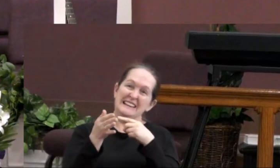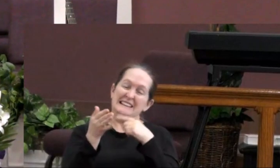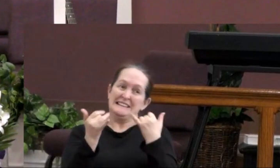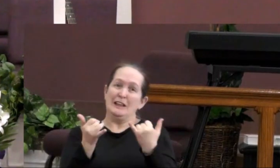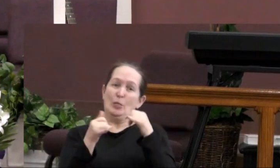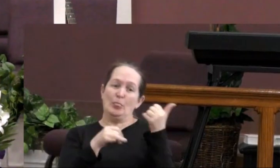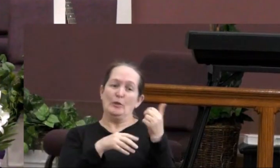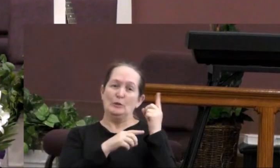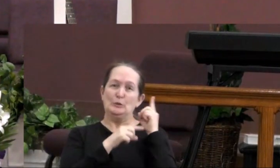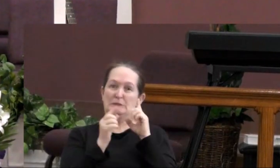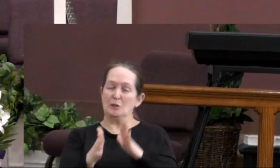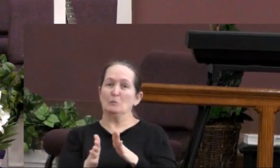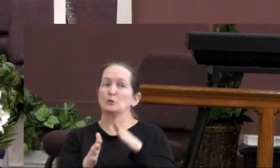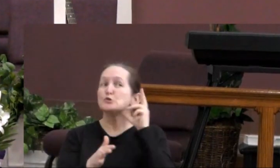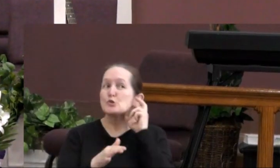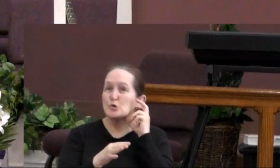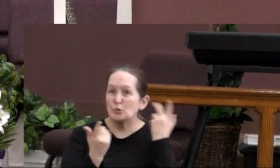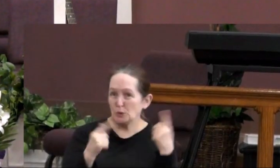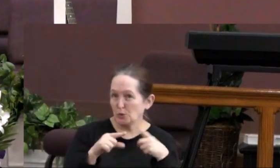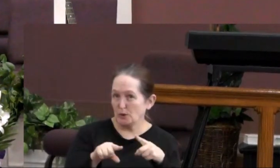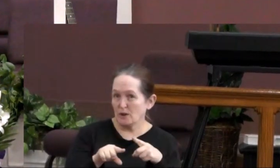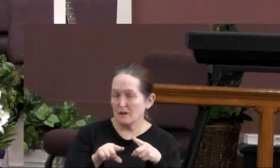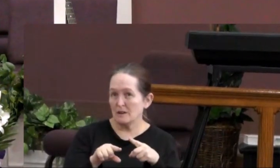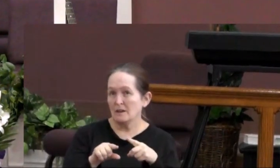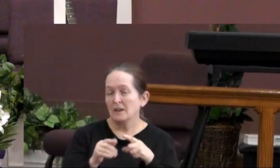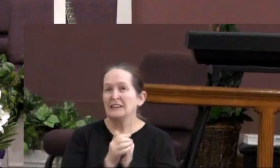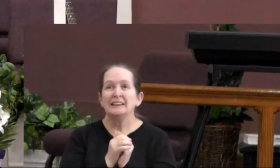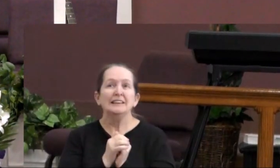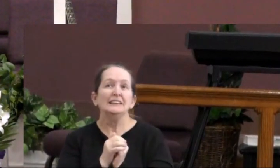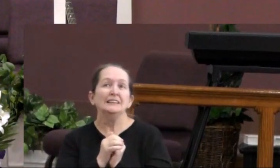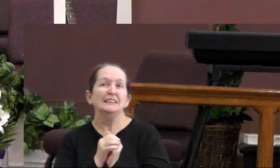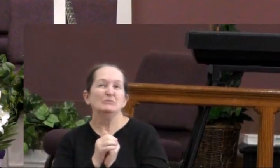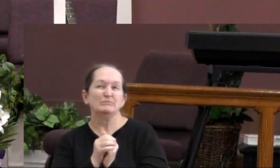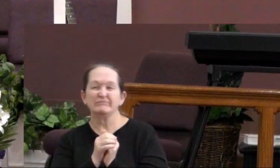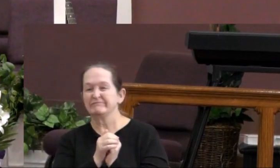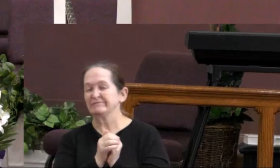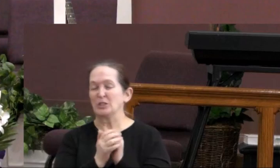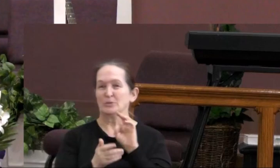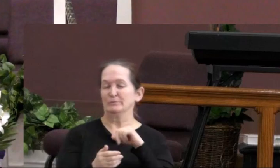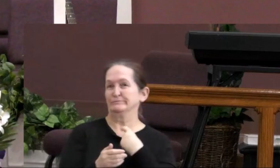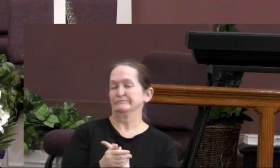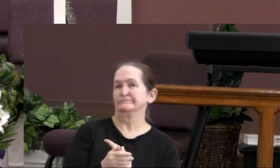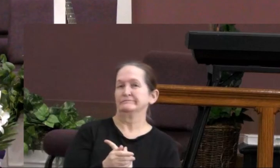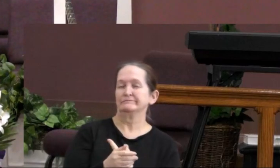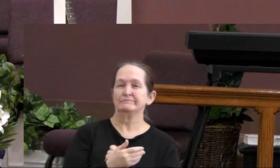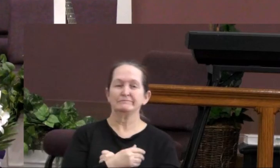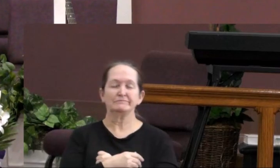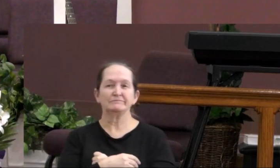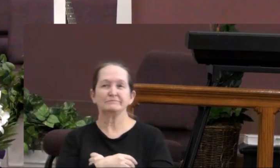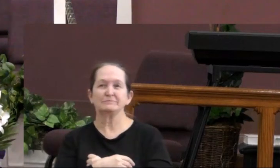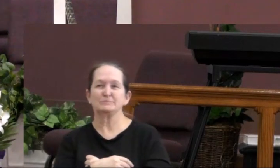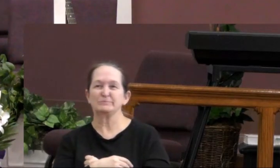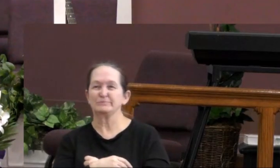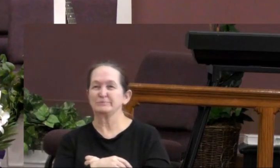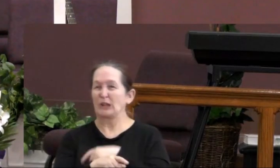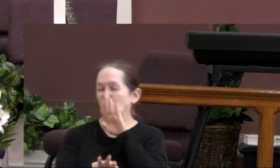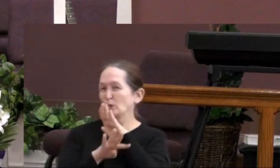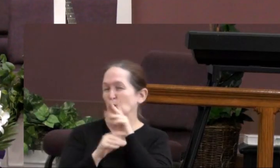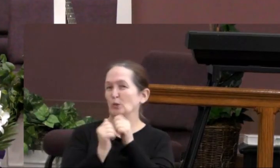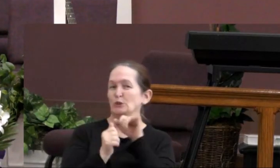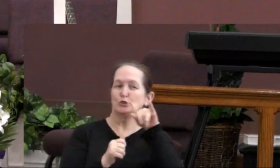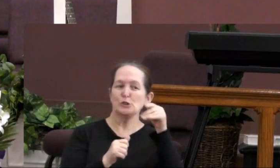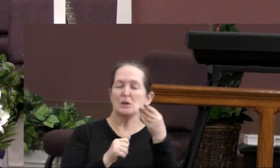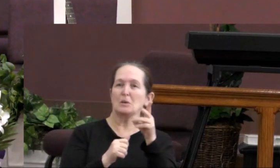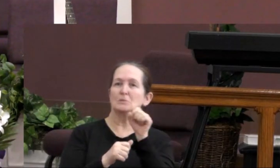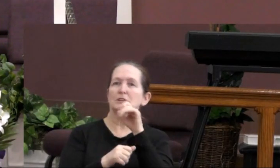had heard what was going on, and they were rather indignant and a little put out with James and John, and